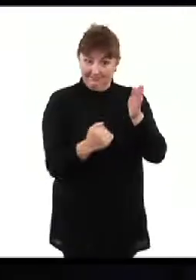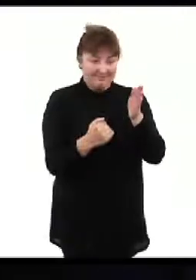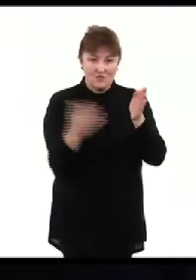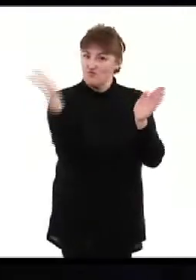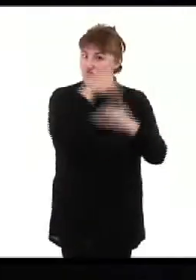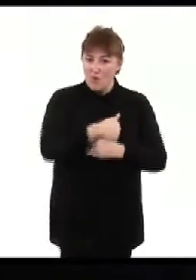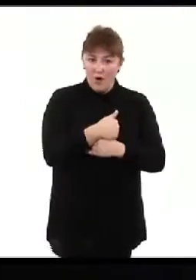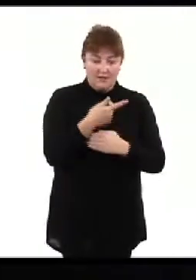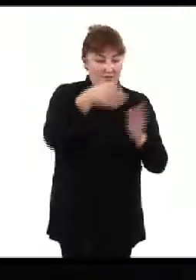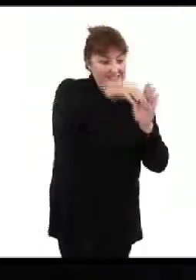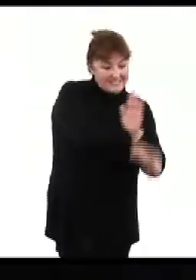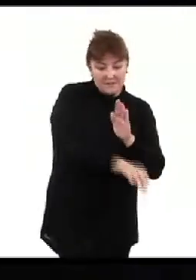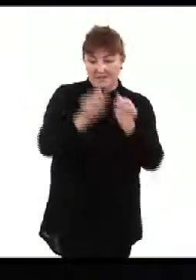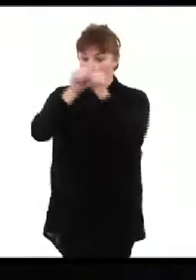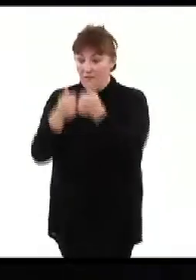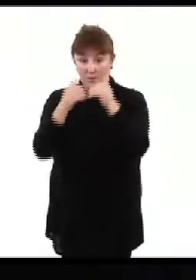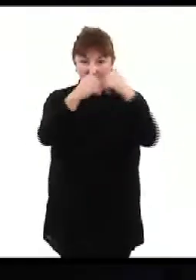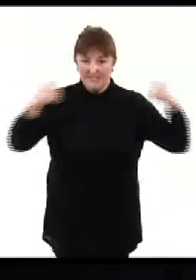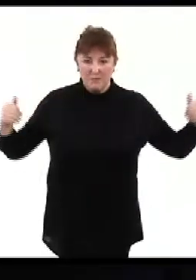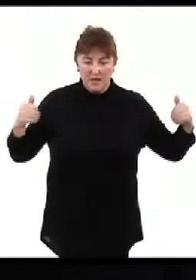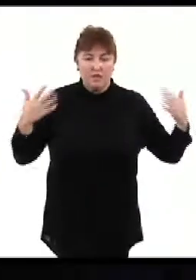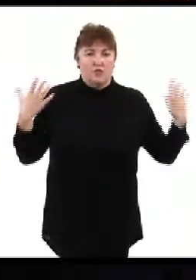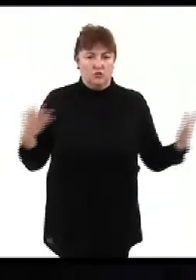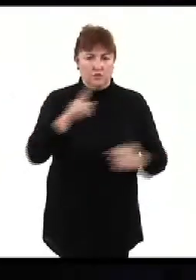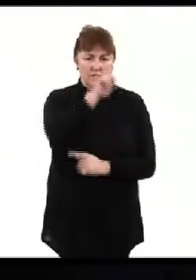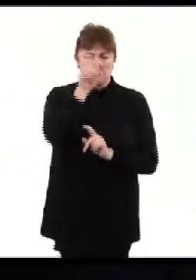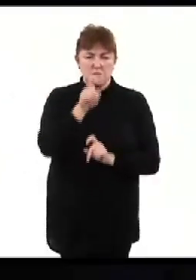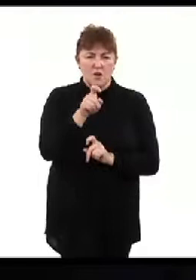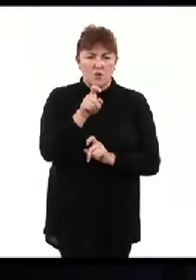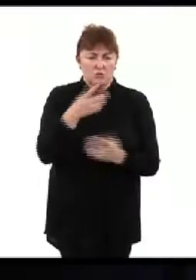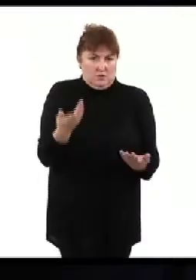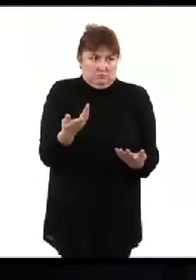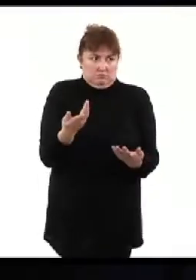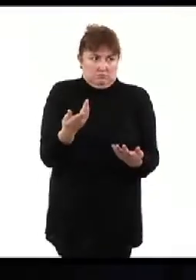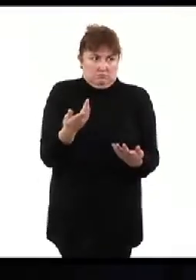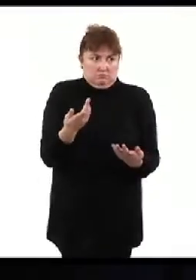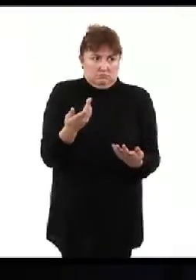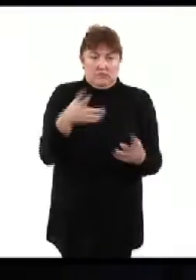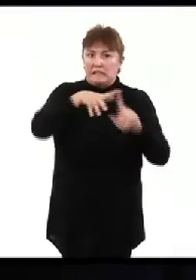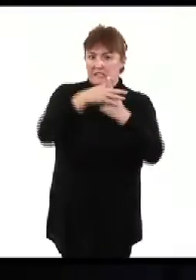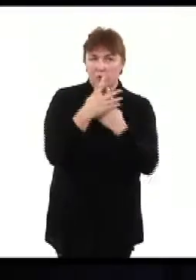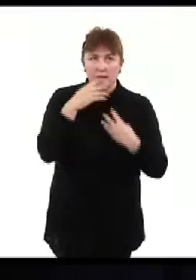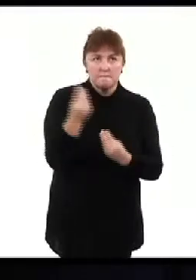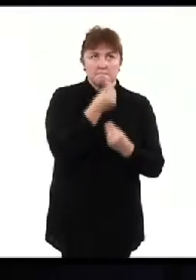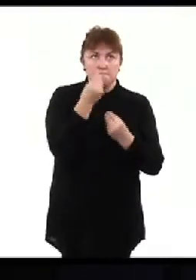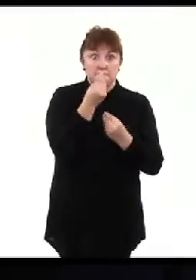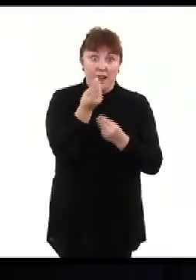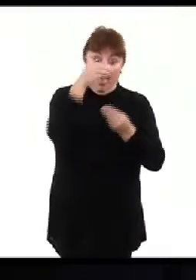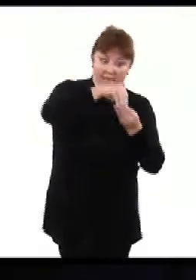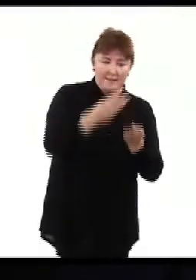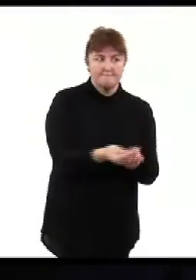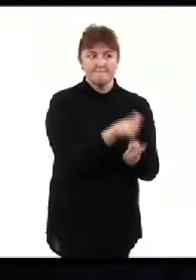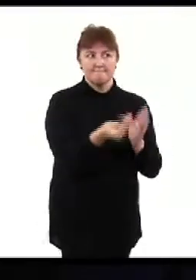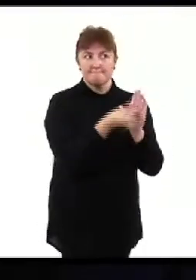to experience a tip of the finger state, the parallel state, because once you have the meaning, you have the form. Okay? So we wanted to conduct